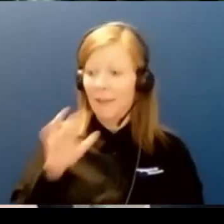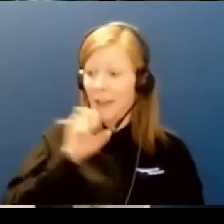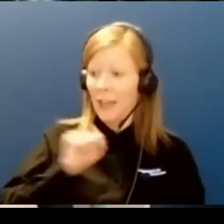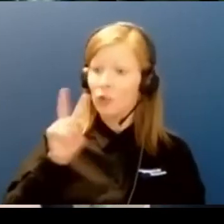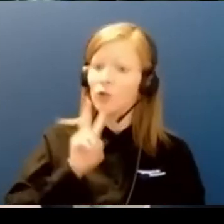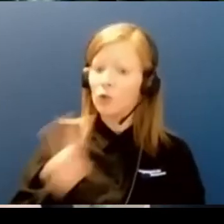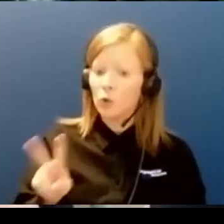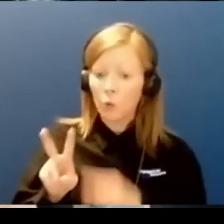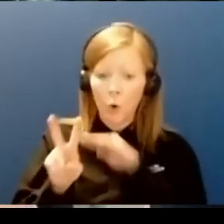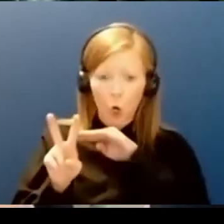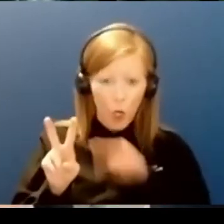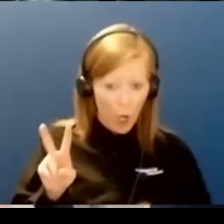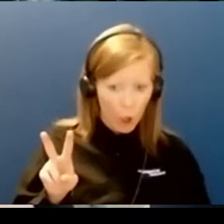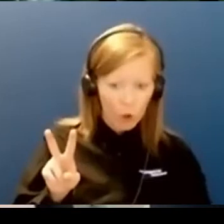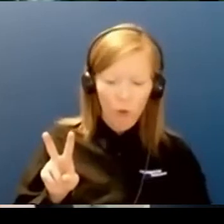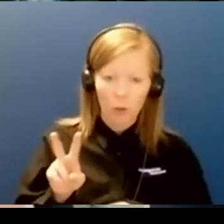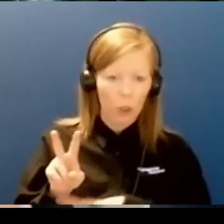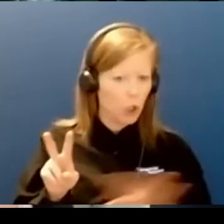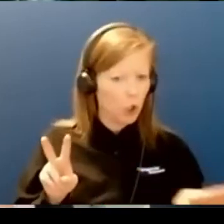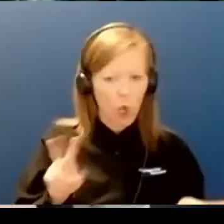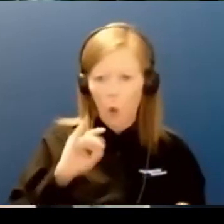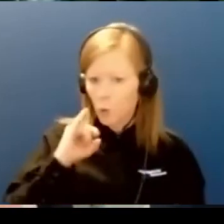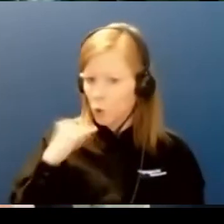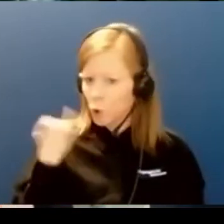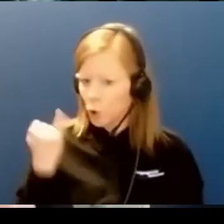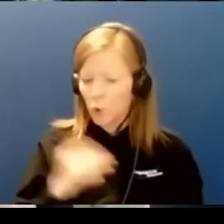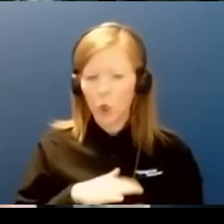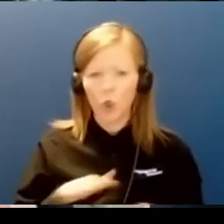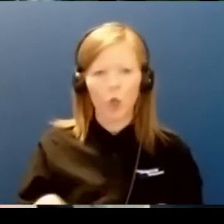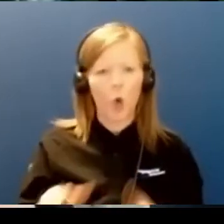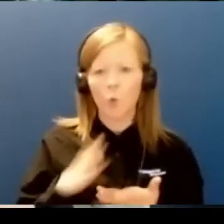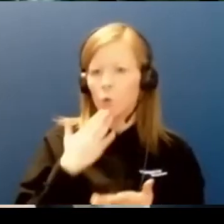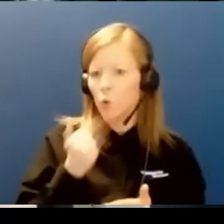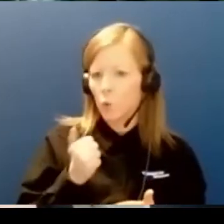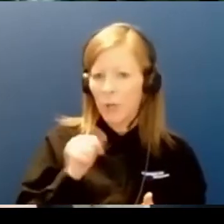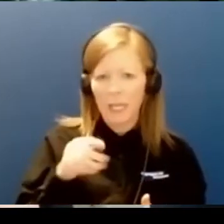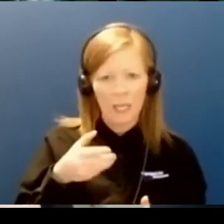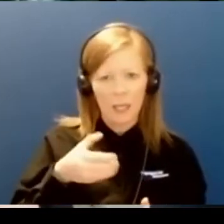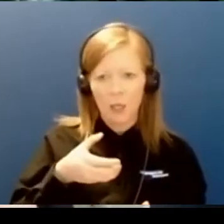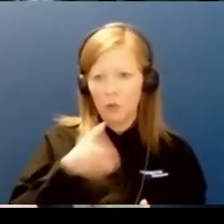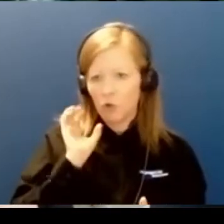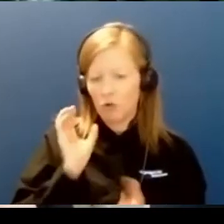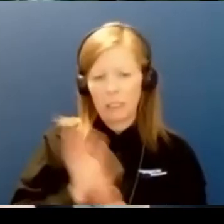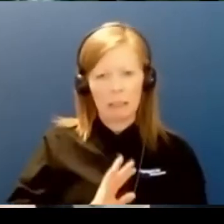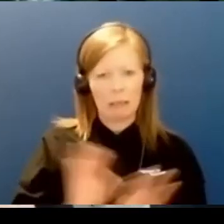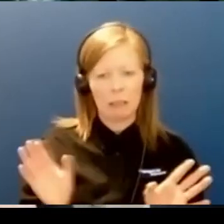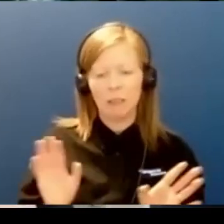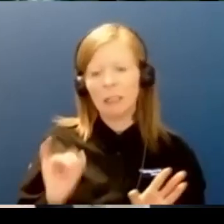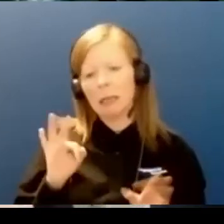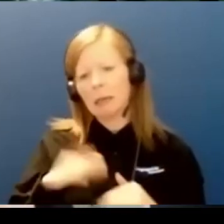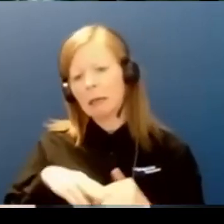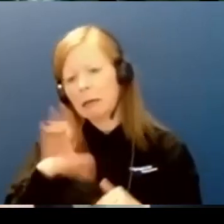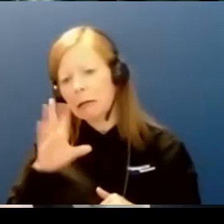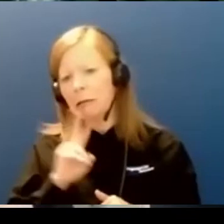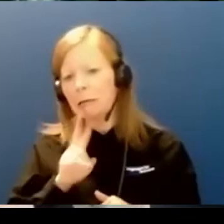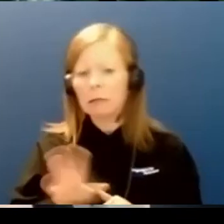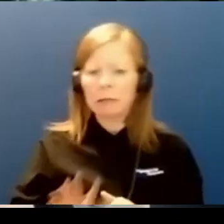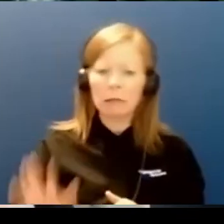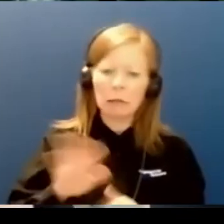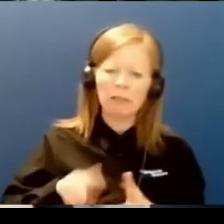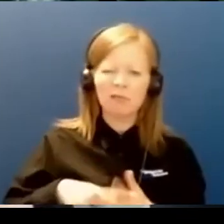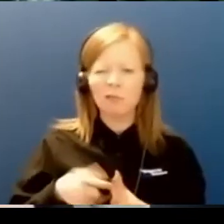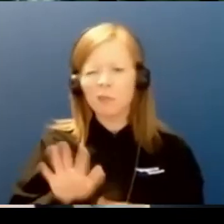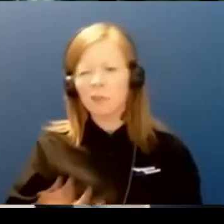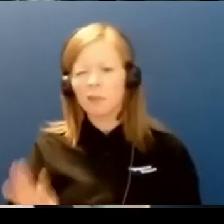having any type of like juice or like a sweetened type of a beverage at all. Above the age of 2, you can sort of begin to incorporate about